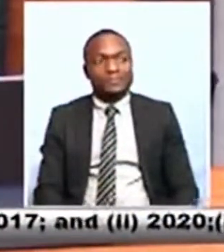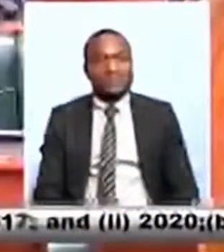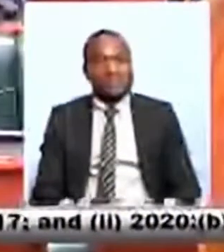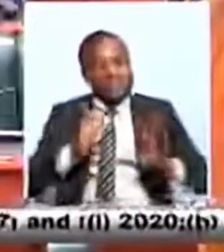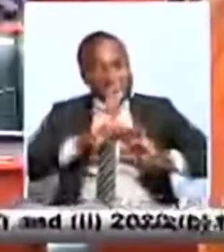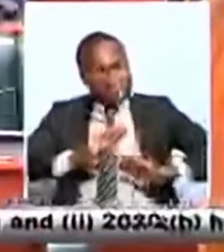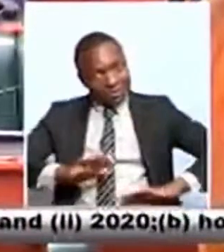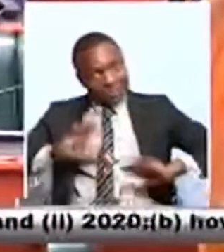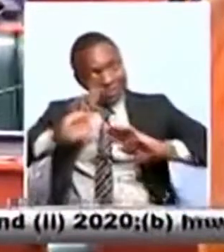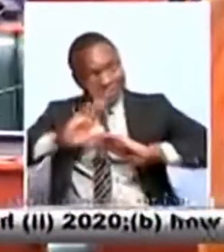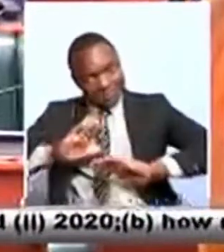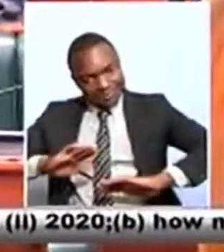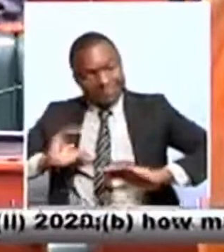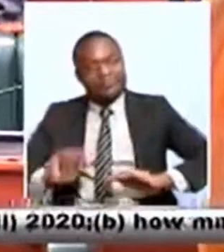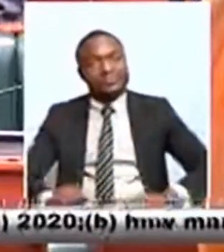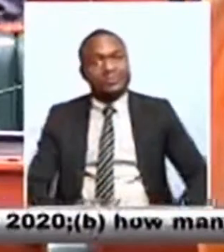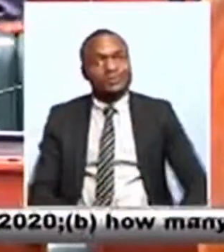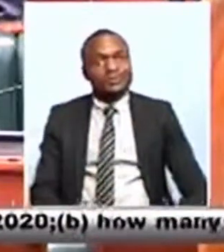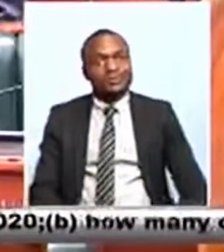Order.